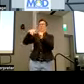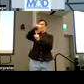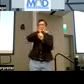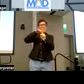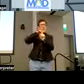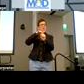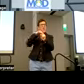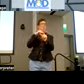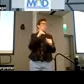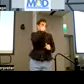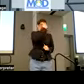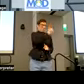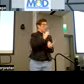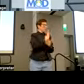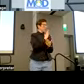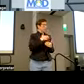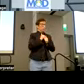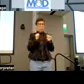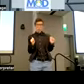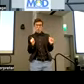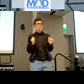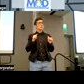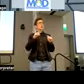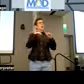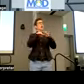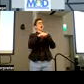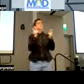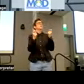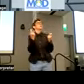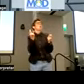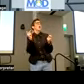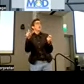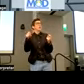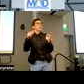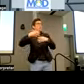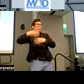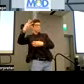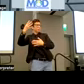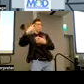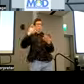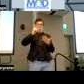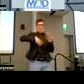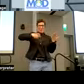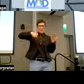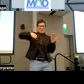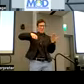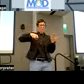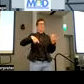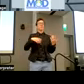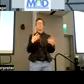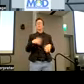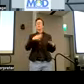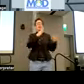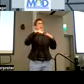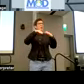they want to disclose, it's a privacy thing, what the accommodations are needed, what the accessibility needs are. Accessible